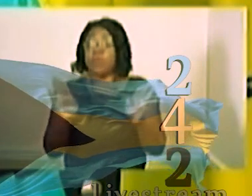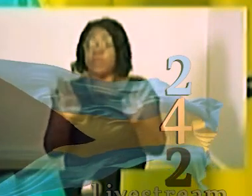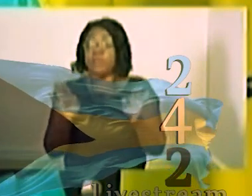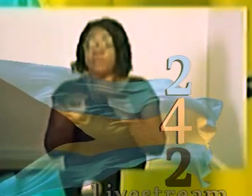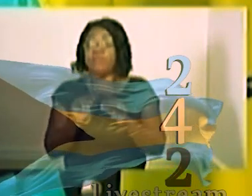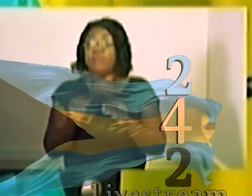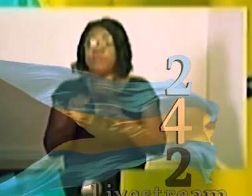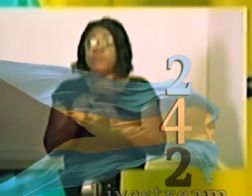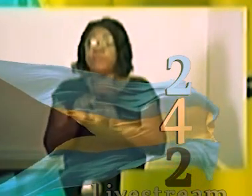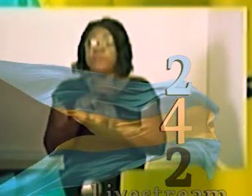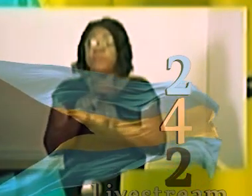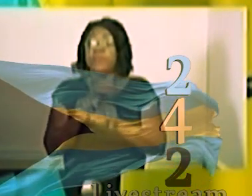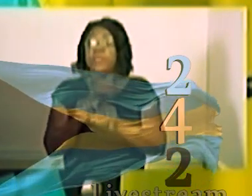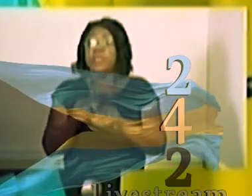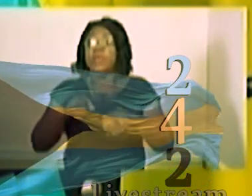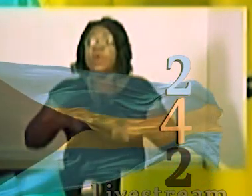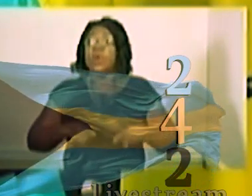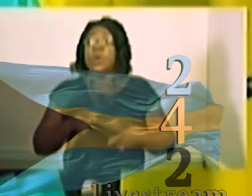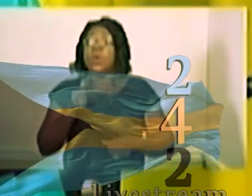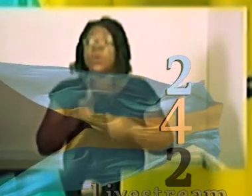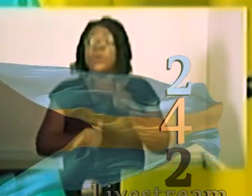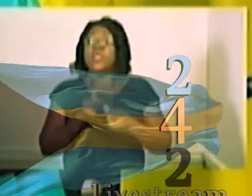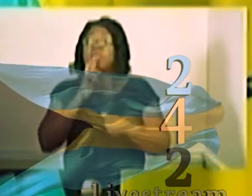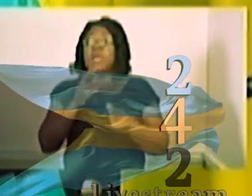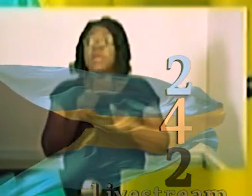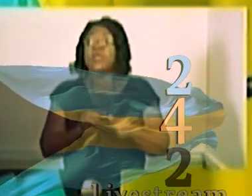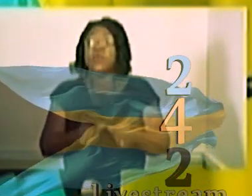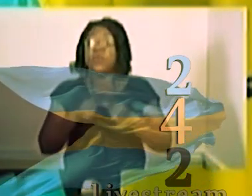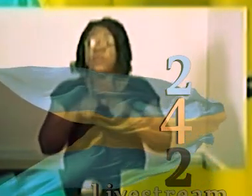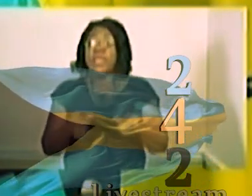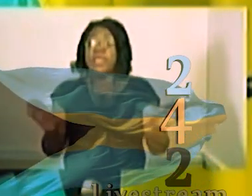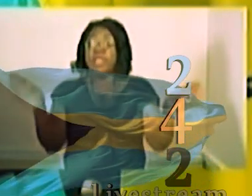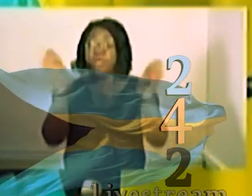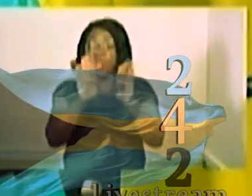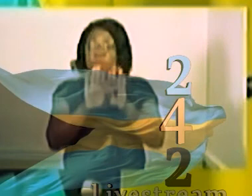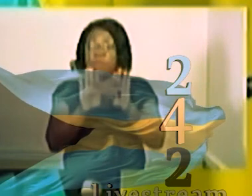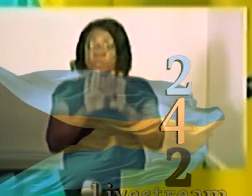entertainment facilities, which are to remain closed.